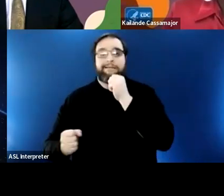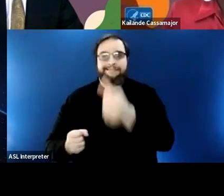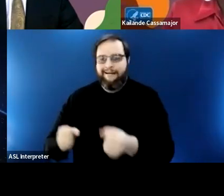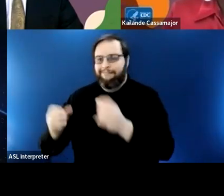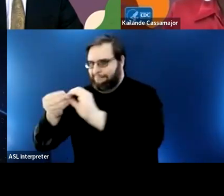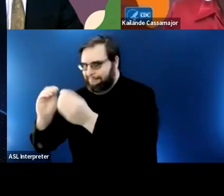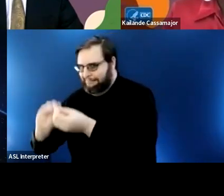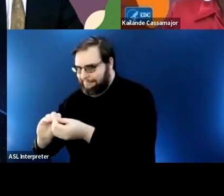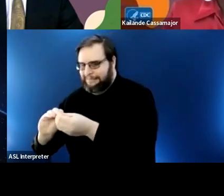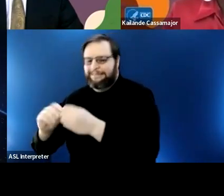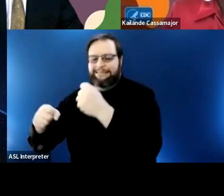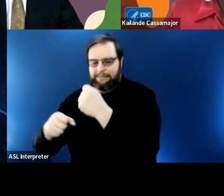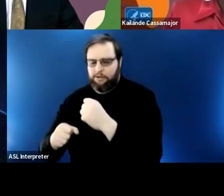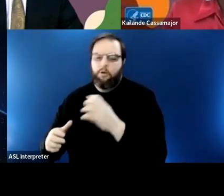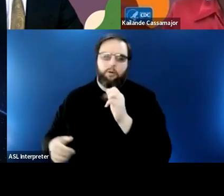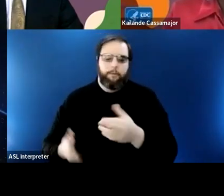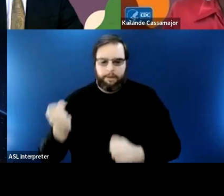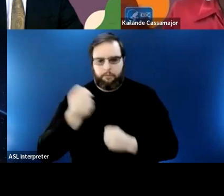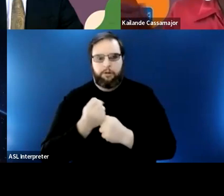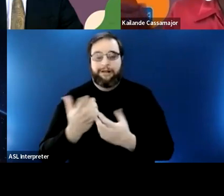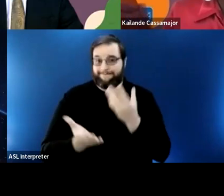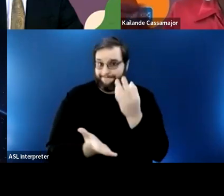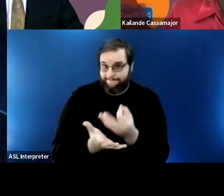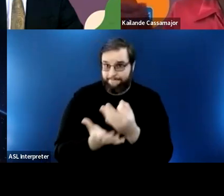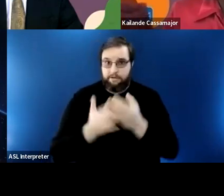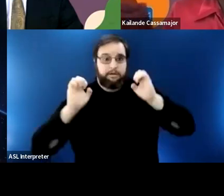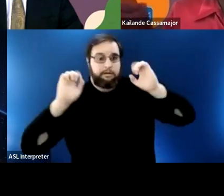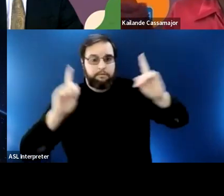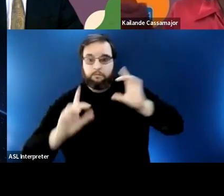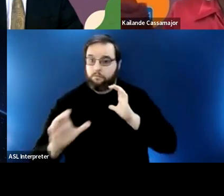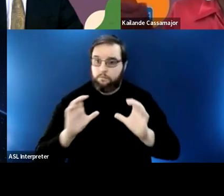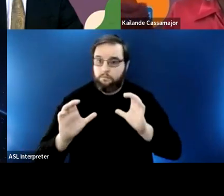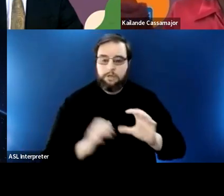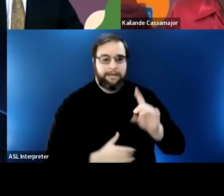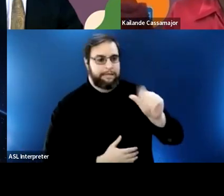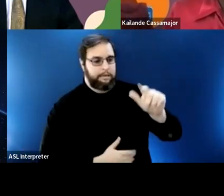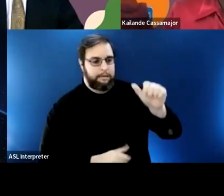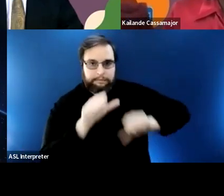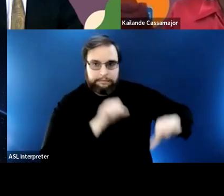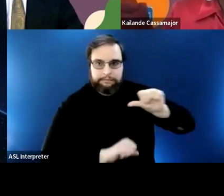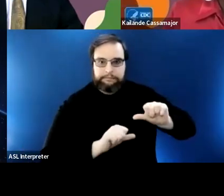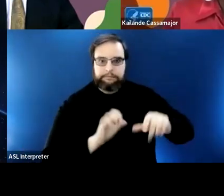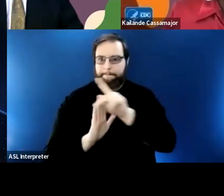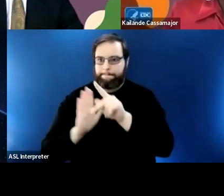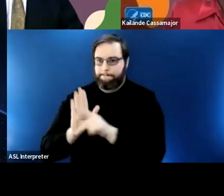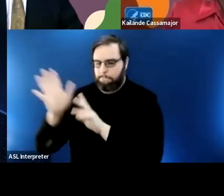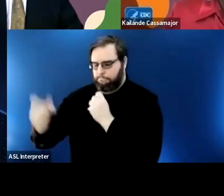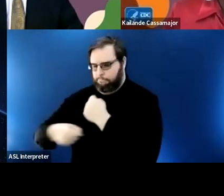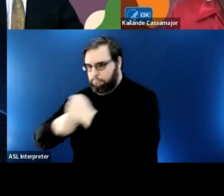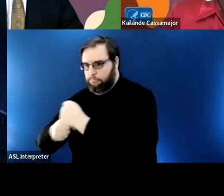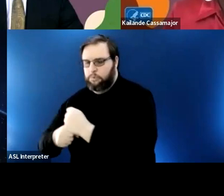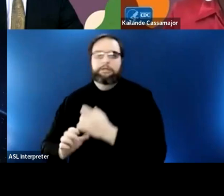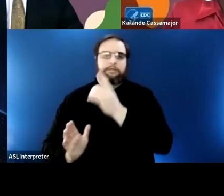that support public health, like finance, education, communication, data science, policy, graphic design,